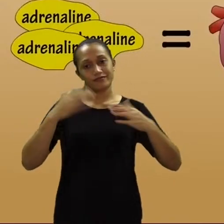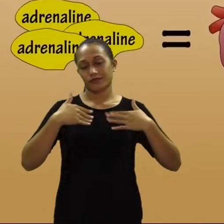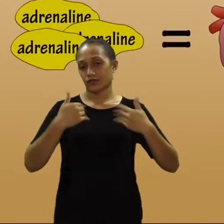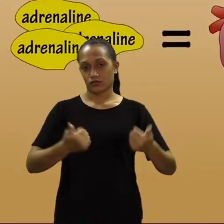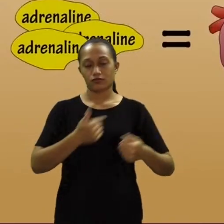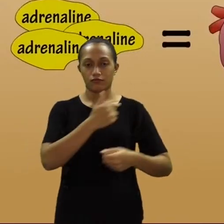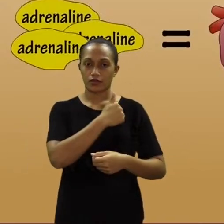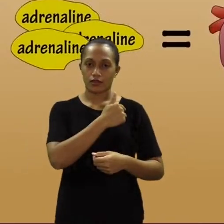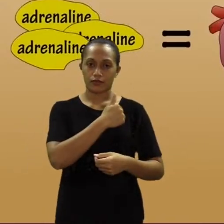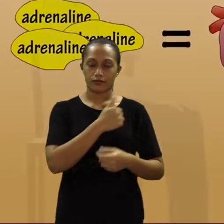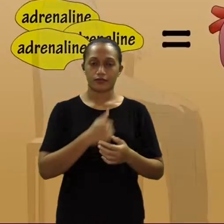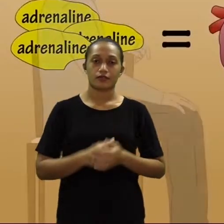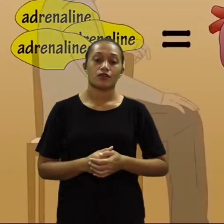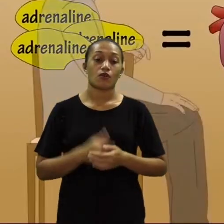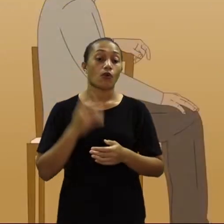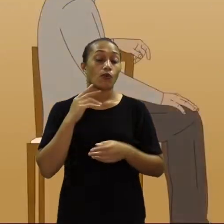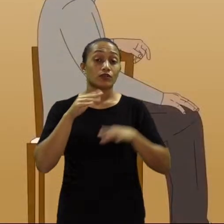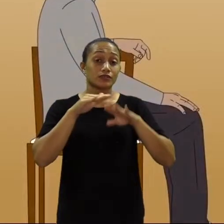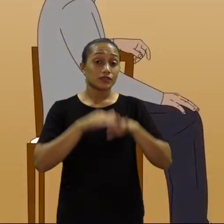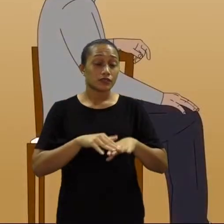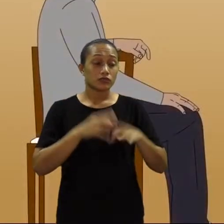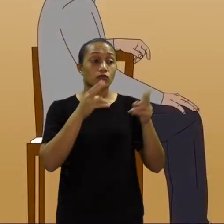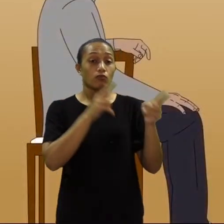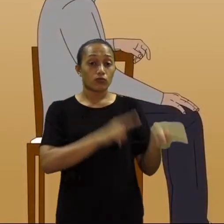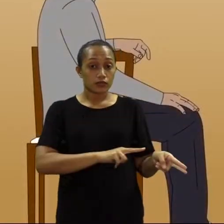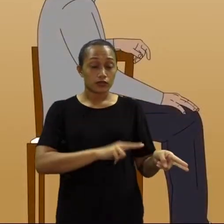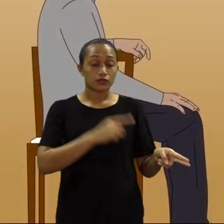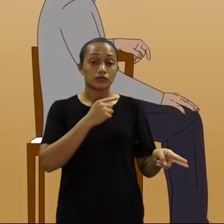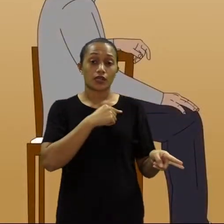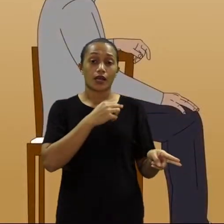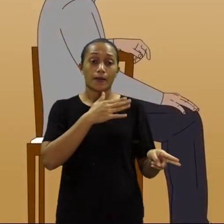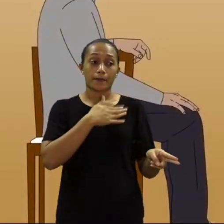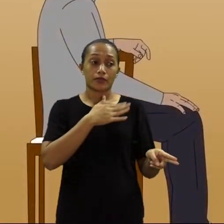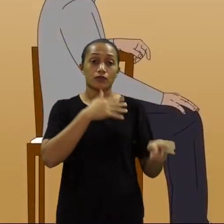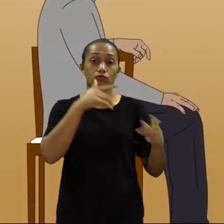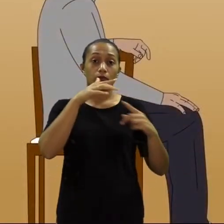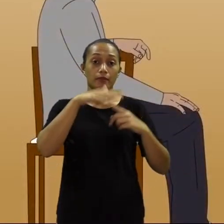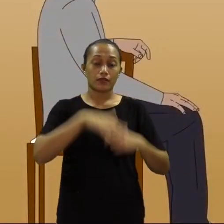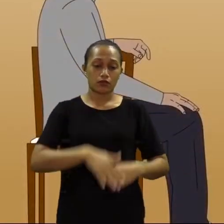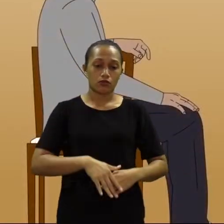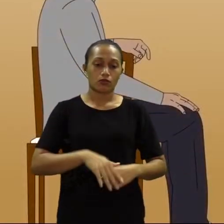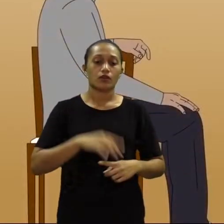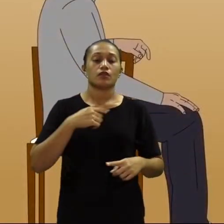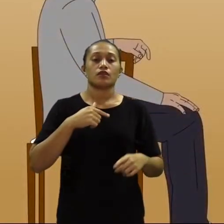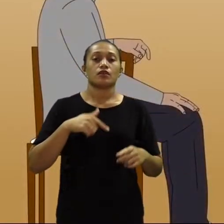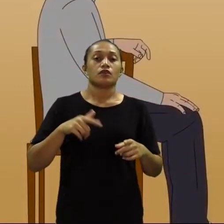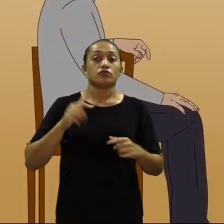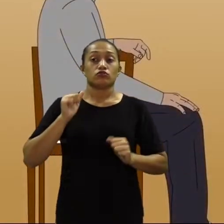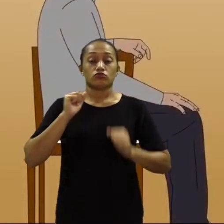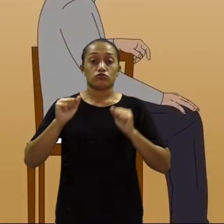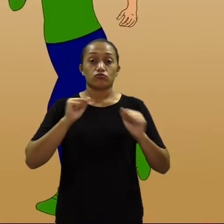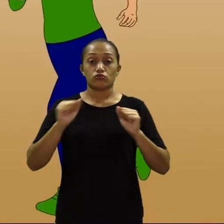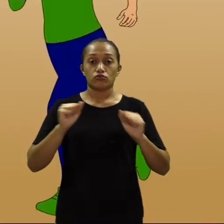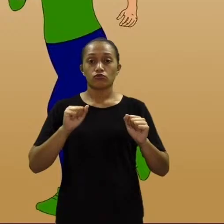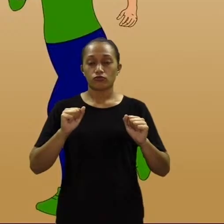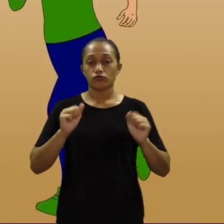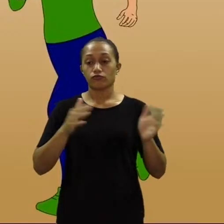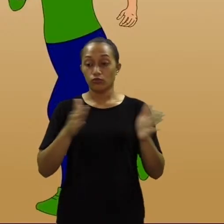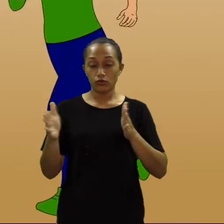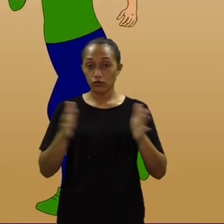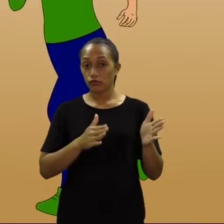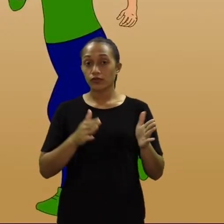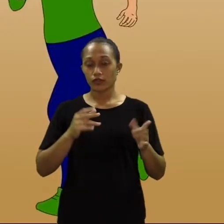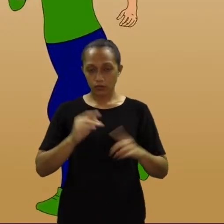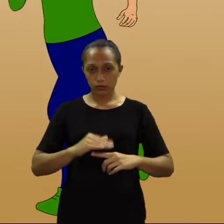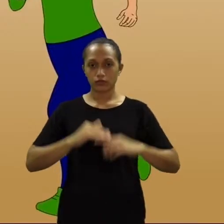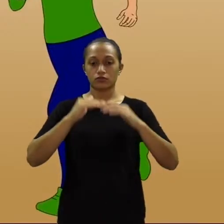everyday situations. When you're sitting and resting, your heartbeat will be lower, and as you start to move around, your heartbeat will increase. When you exercise, your heart